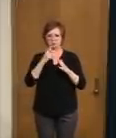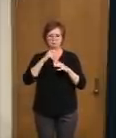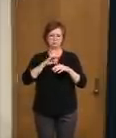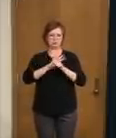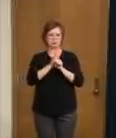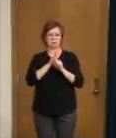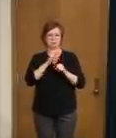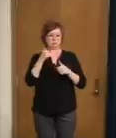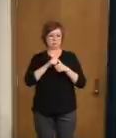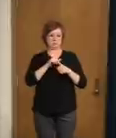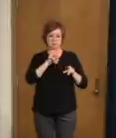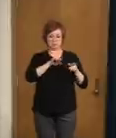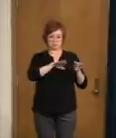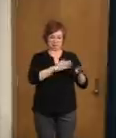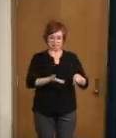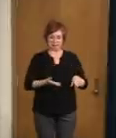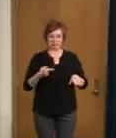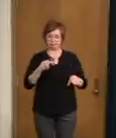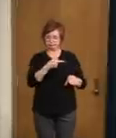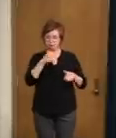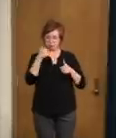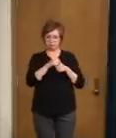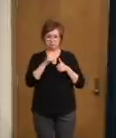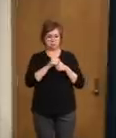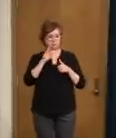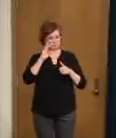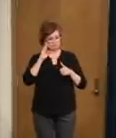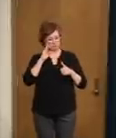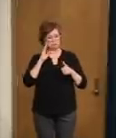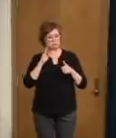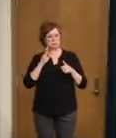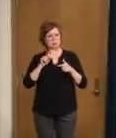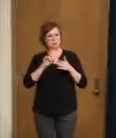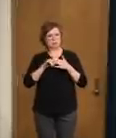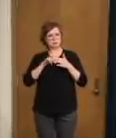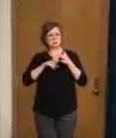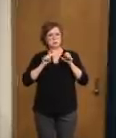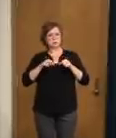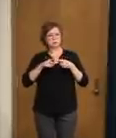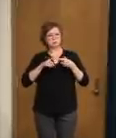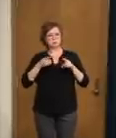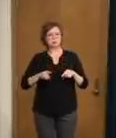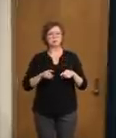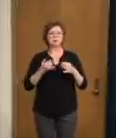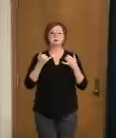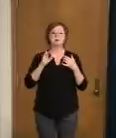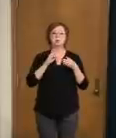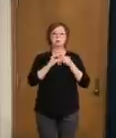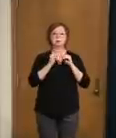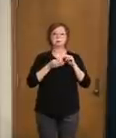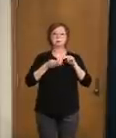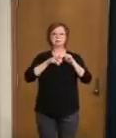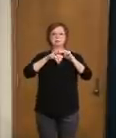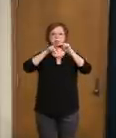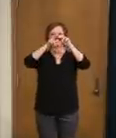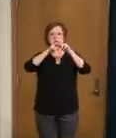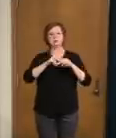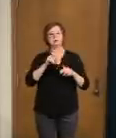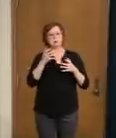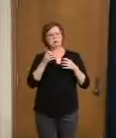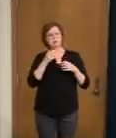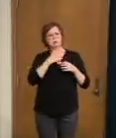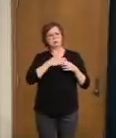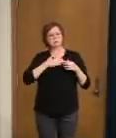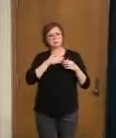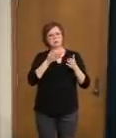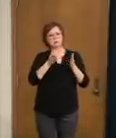this should be a stark reminder about the consequences of this deadly virus. Given our continued surge in case numbers, I'd also like to urge all of you to thank our healthcare